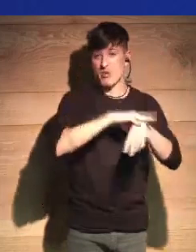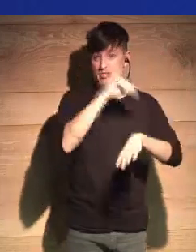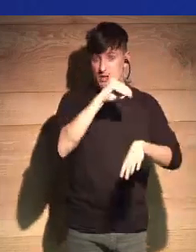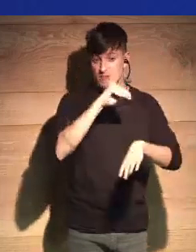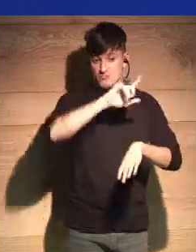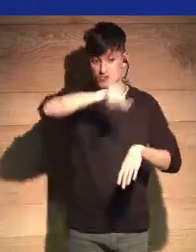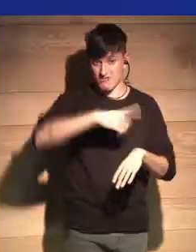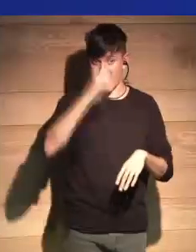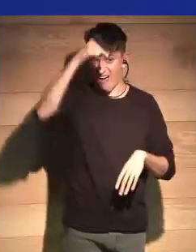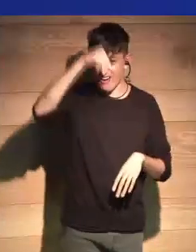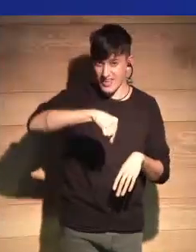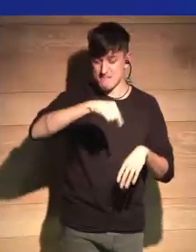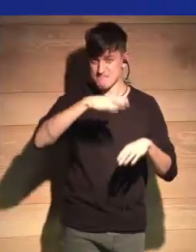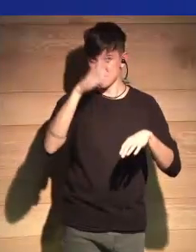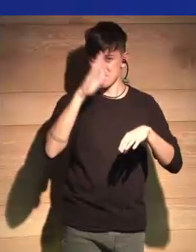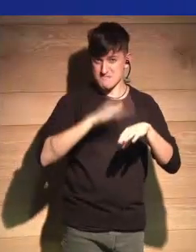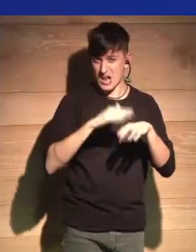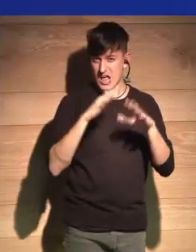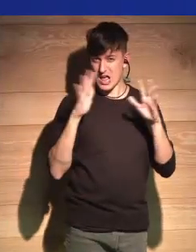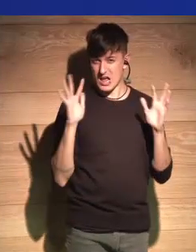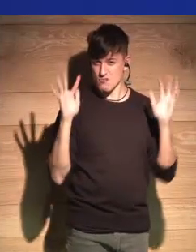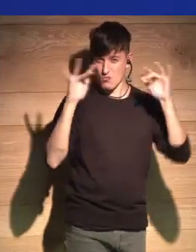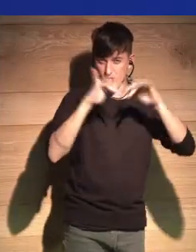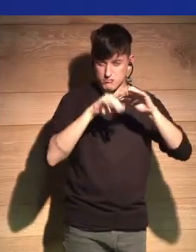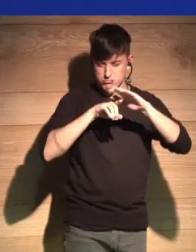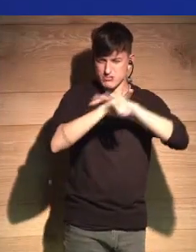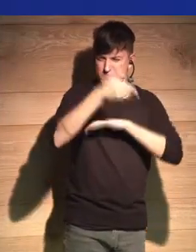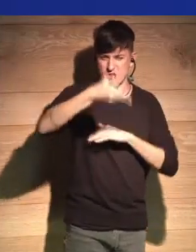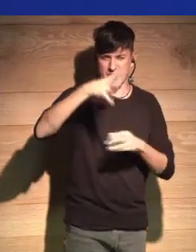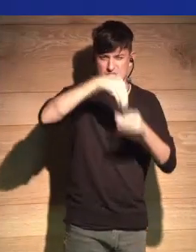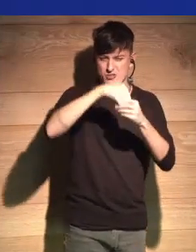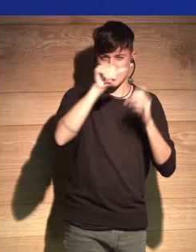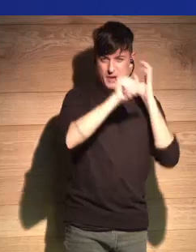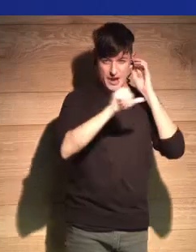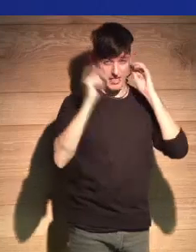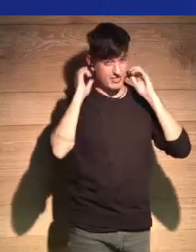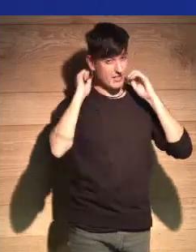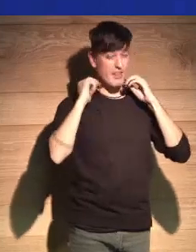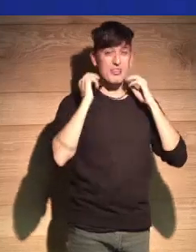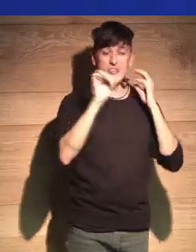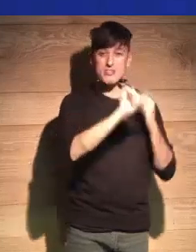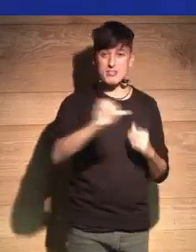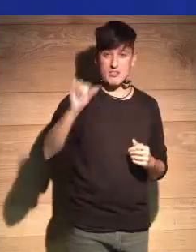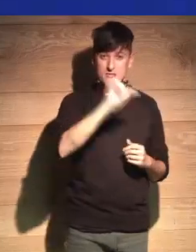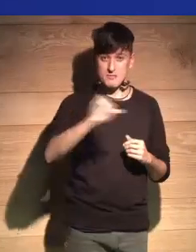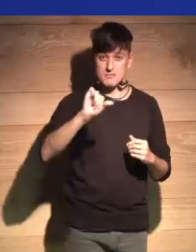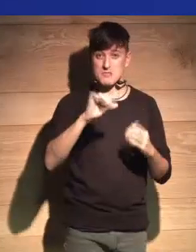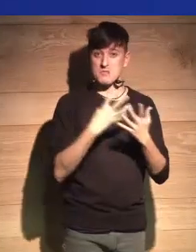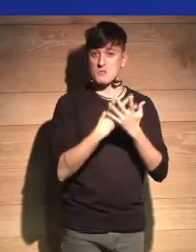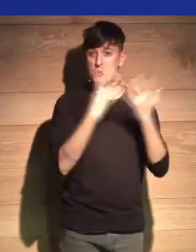and innovation. I'd like to thank the presence with us in this week of